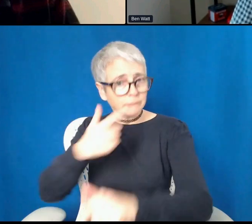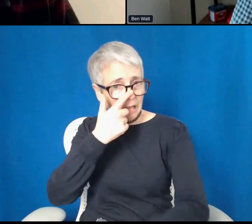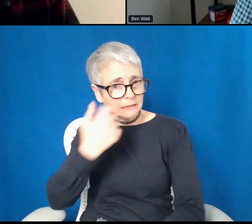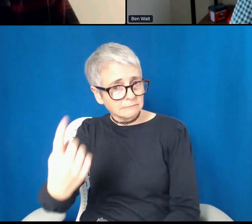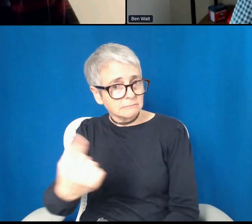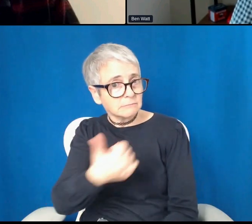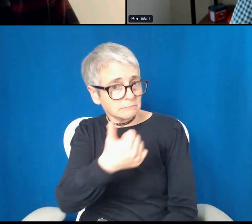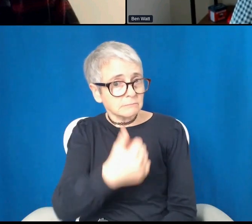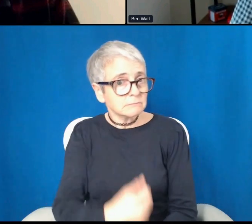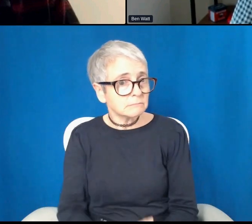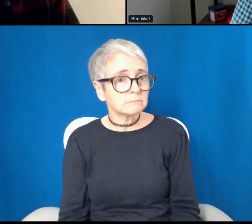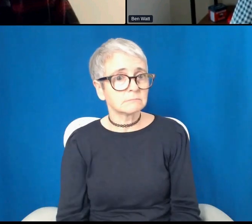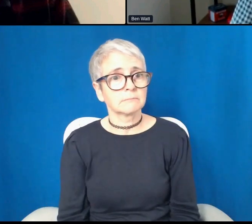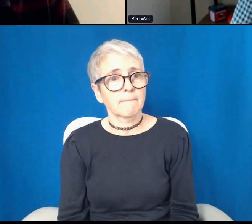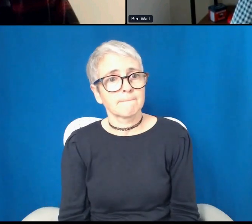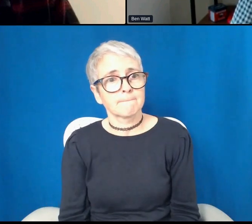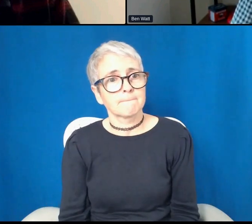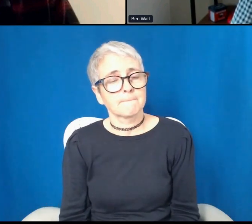Yeah, take a look at those.